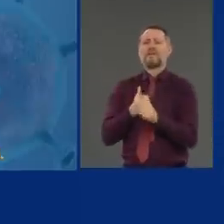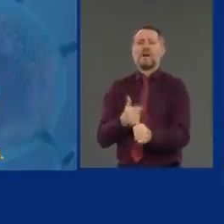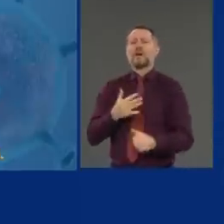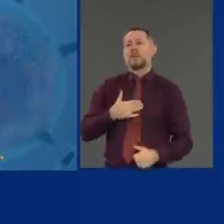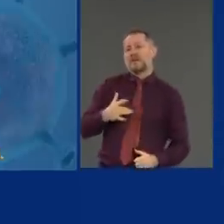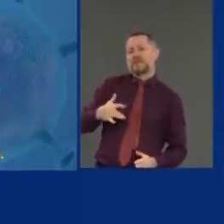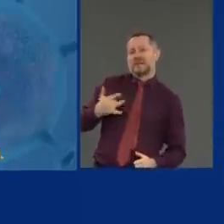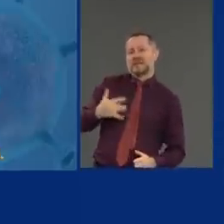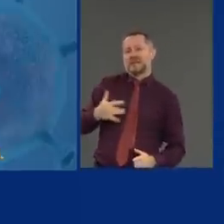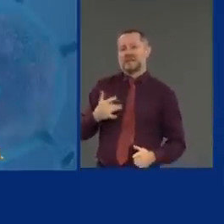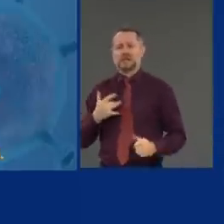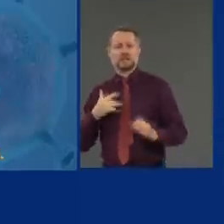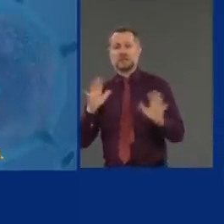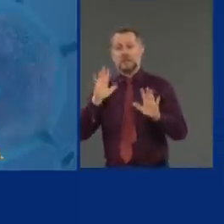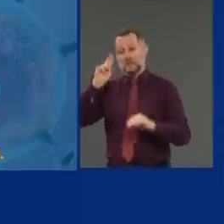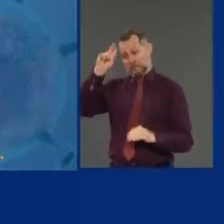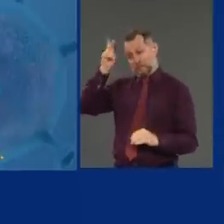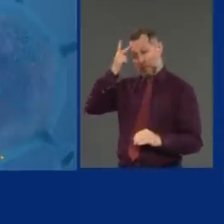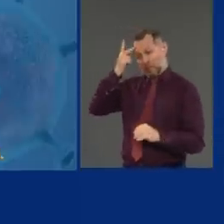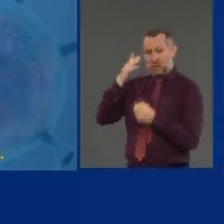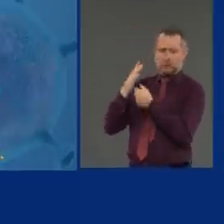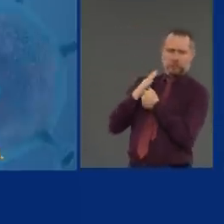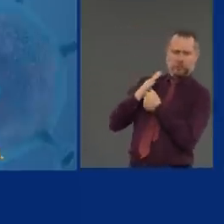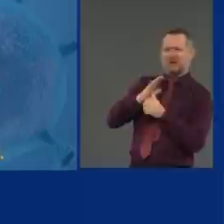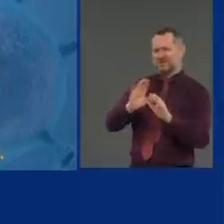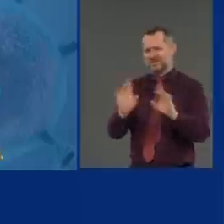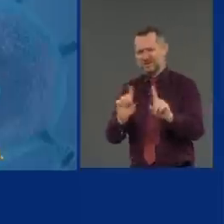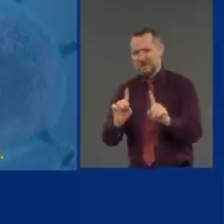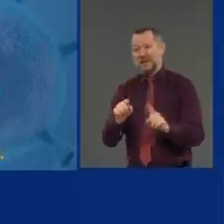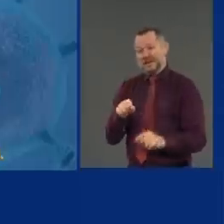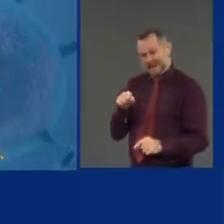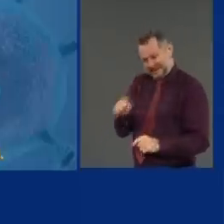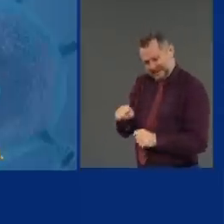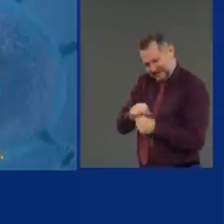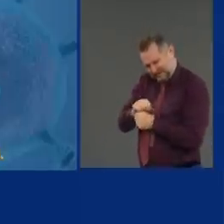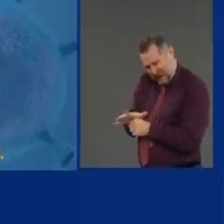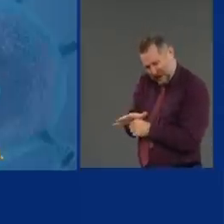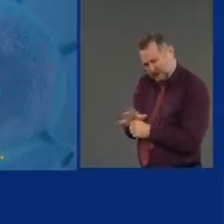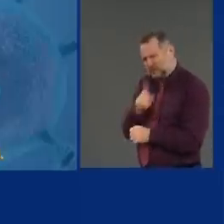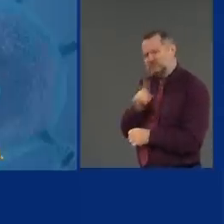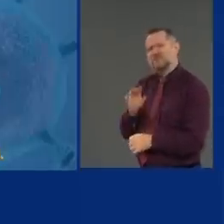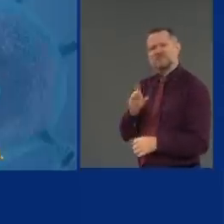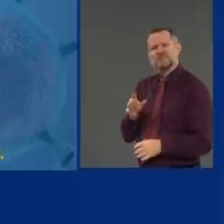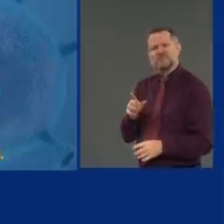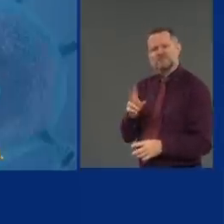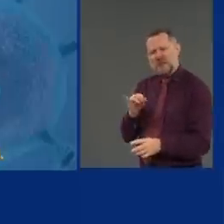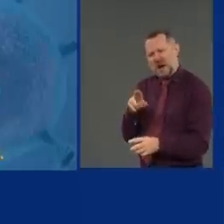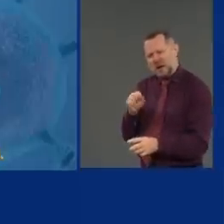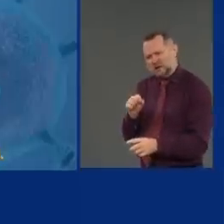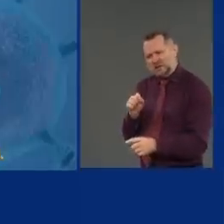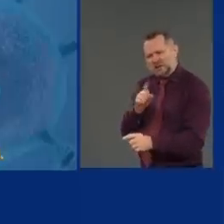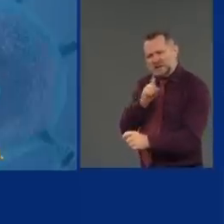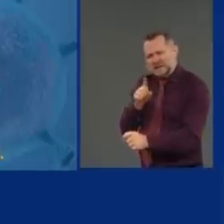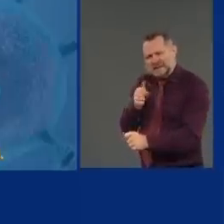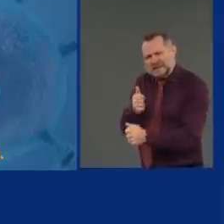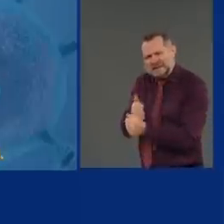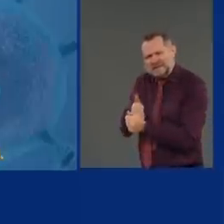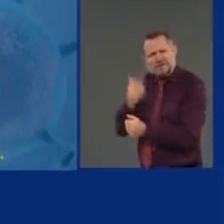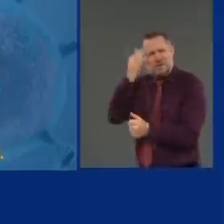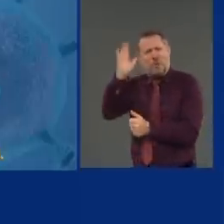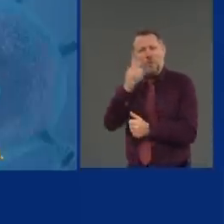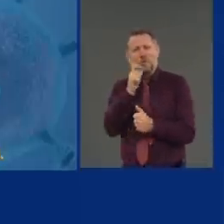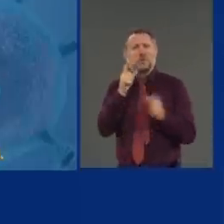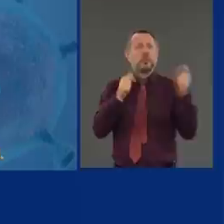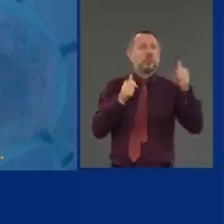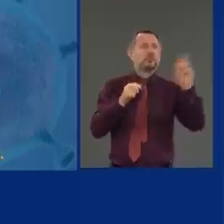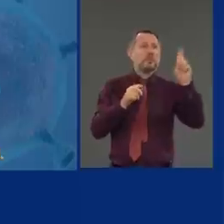this by political pressure. You're dealing with a virus. The virus does not know from Democrats or Republicans or